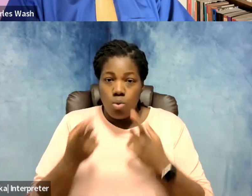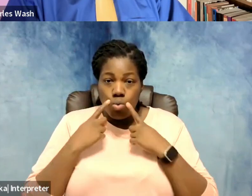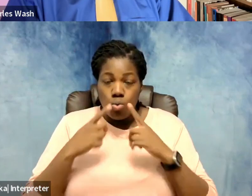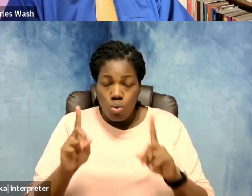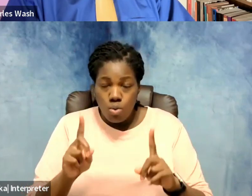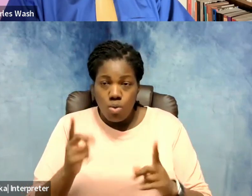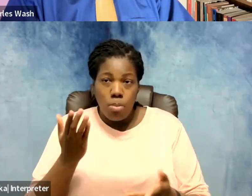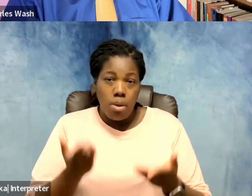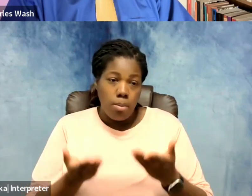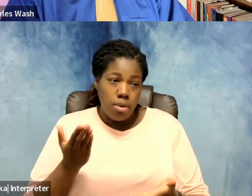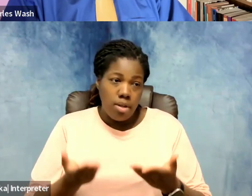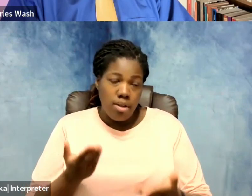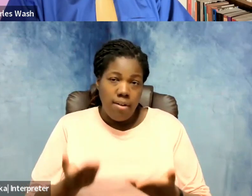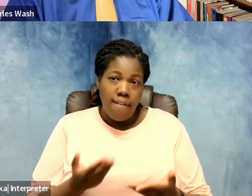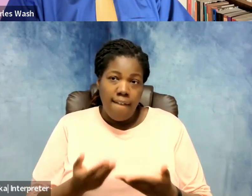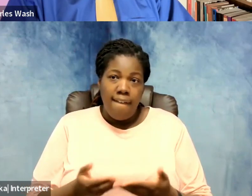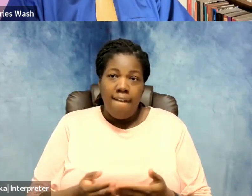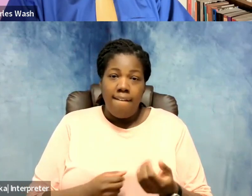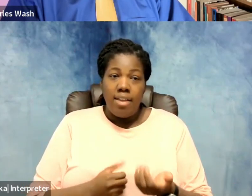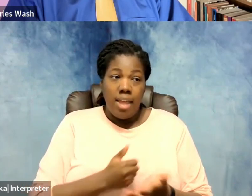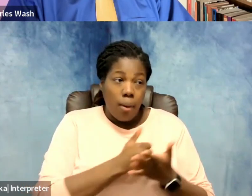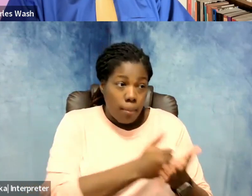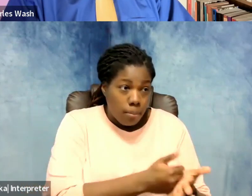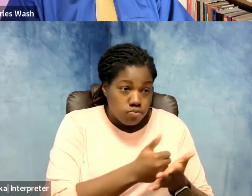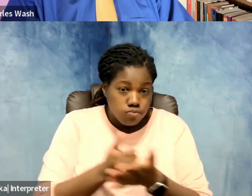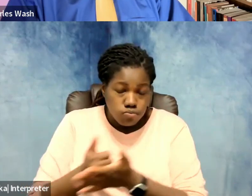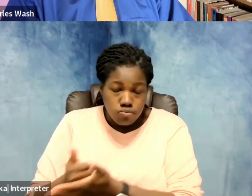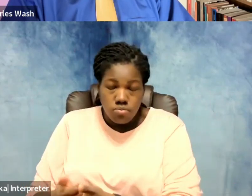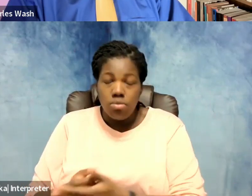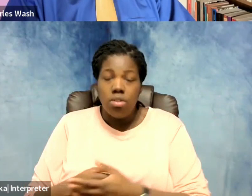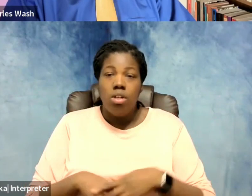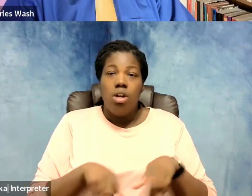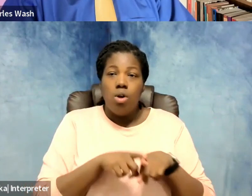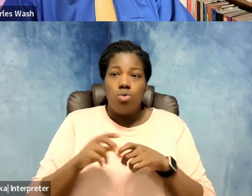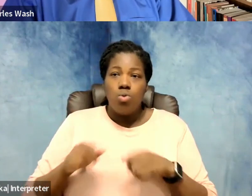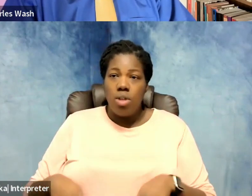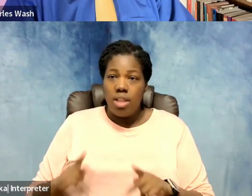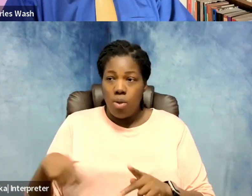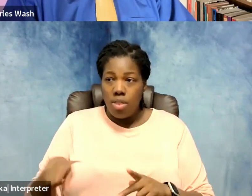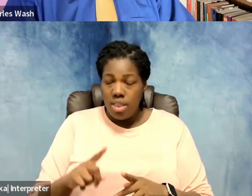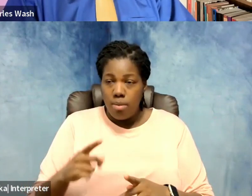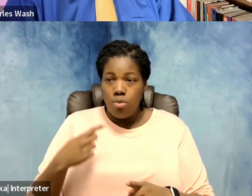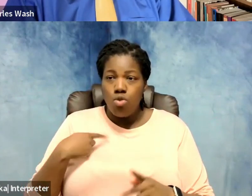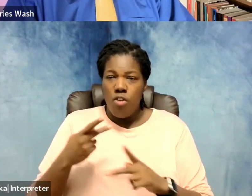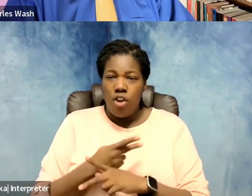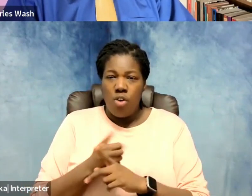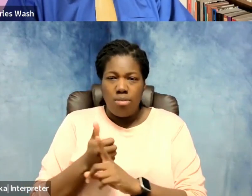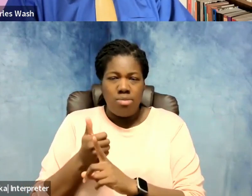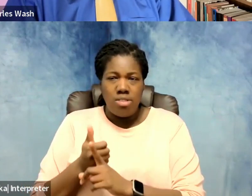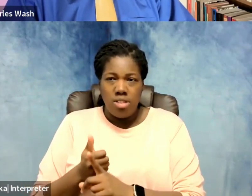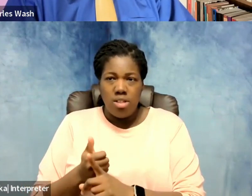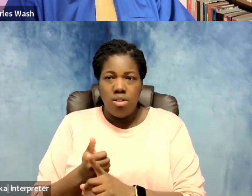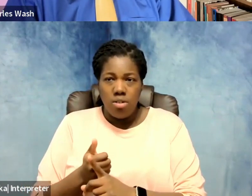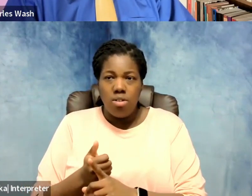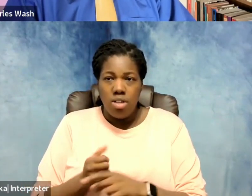it might be lending a hand here or there, but it's also allowing them to help find them on their own path and